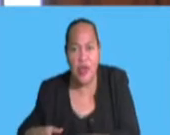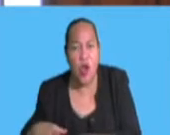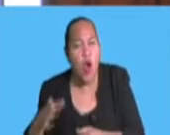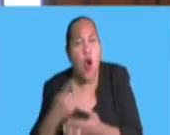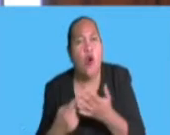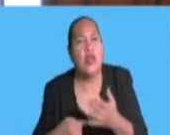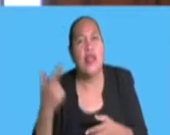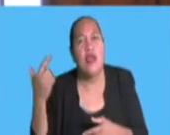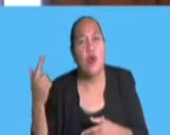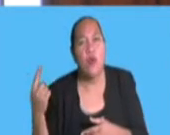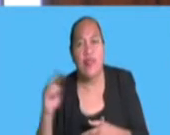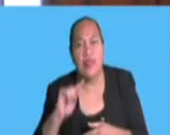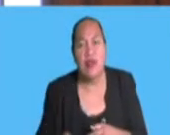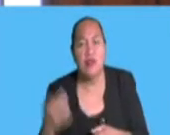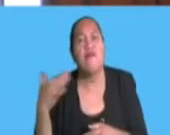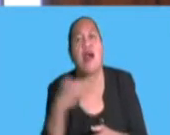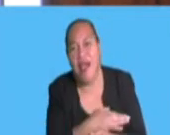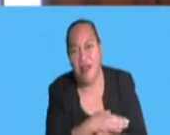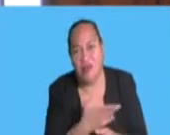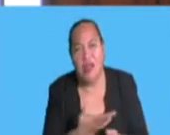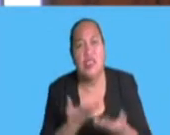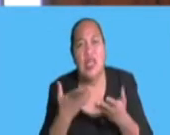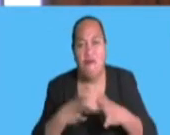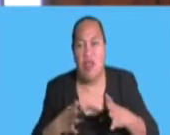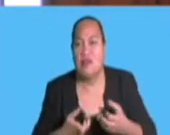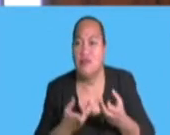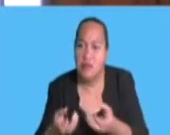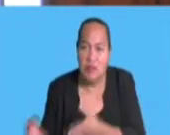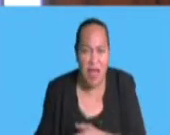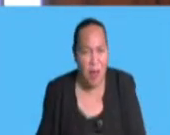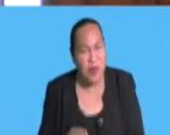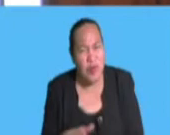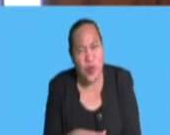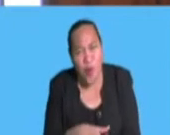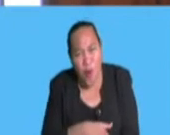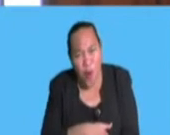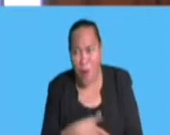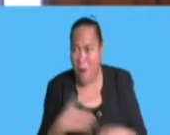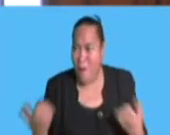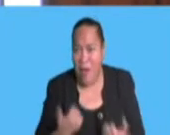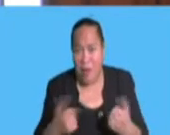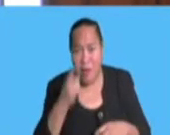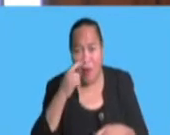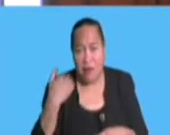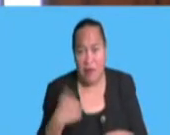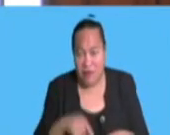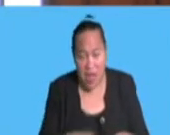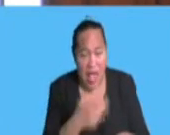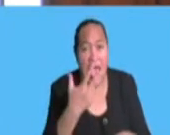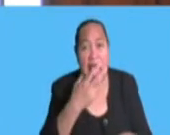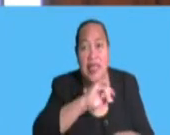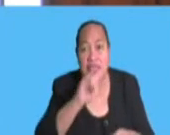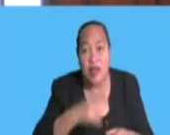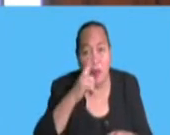rate, it'll take over 50 years before they can develop enough land for the nearly 80,000 people in squatters and informal